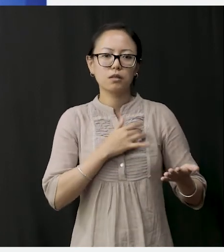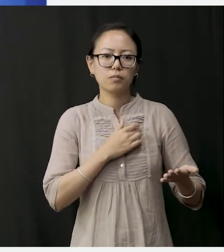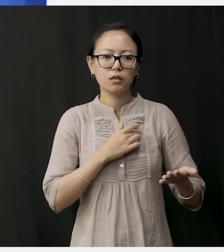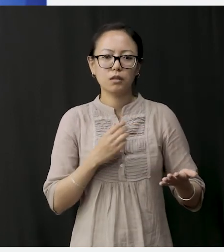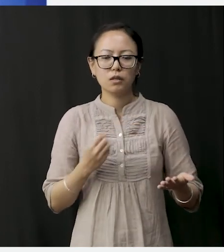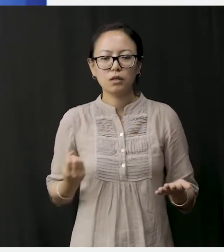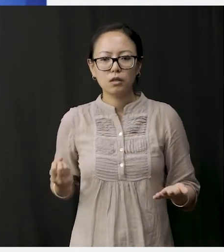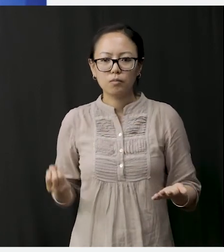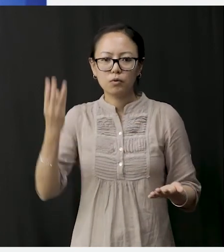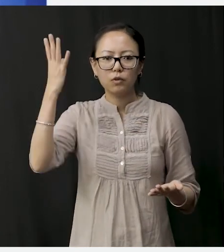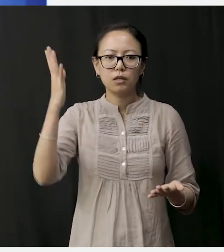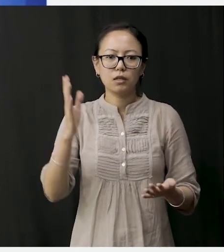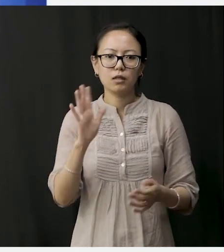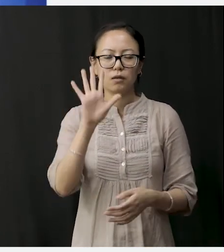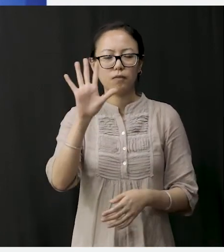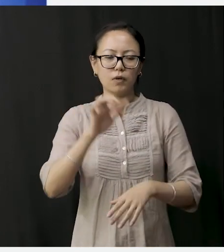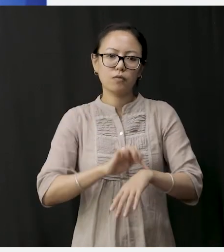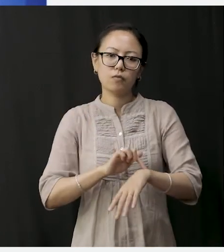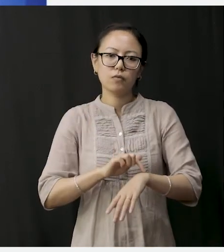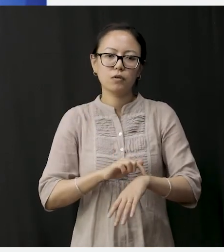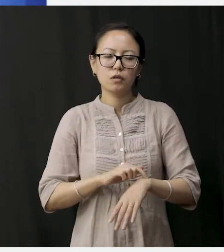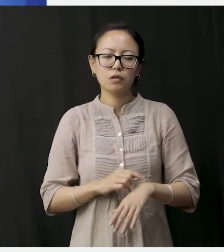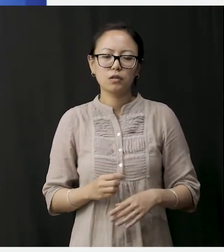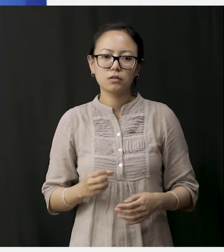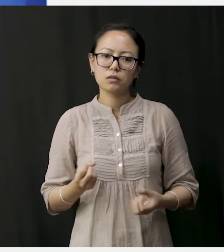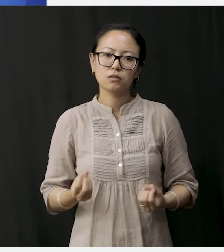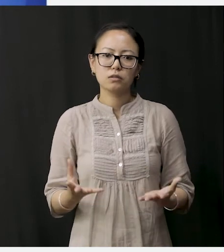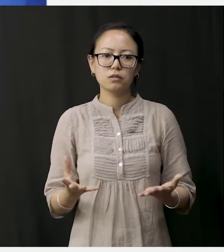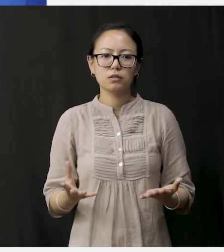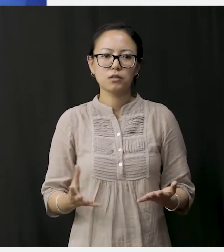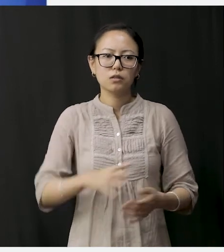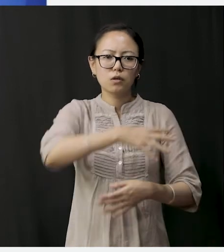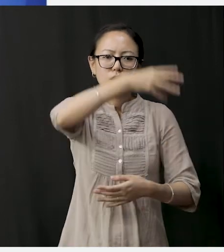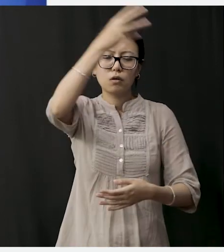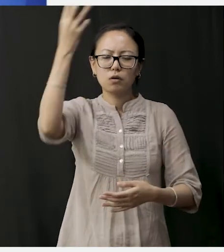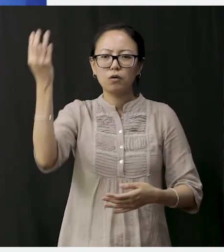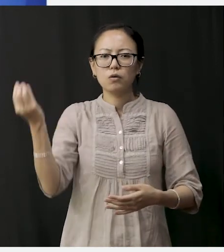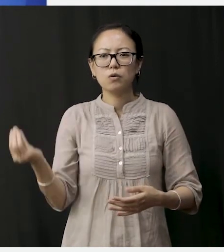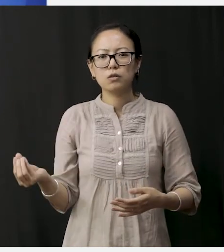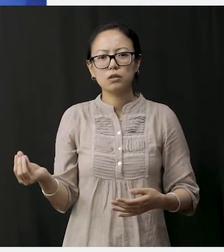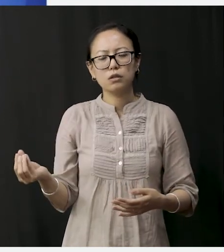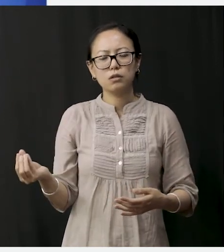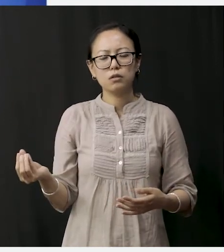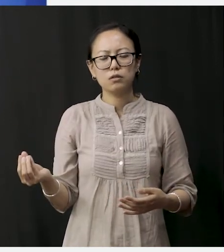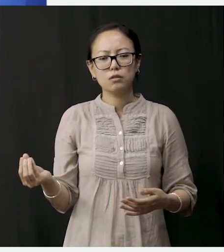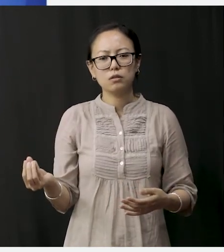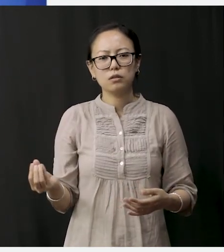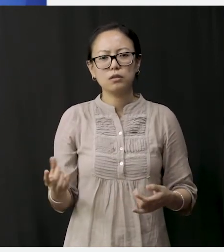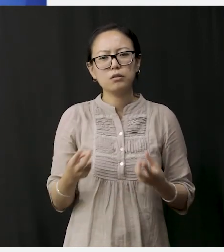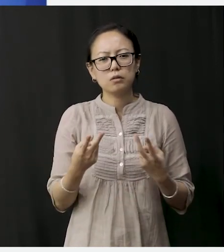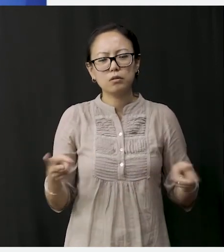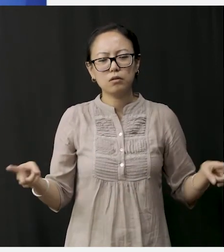morning and ends at 9 p.m. right? And during this whole day, right, he have experienced a lot of things.